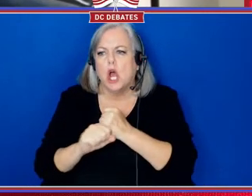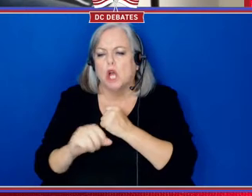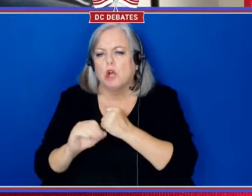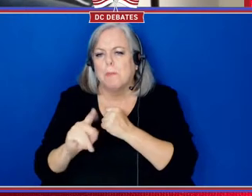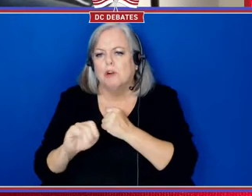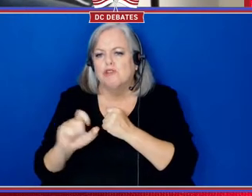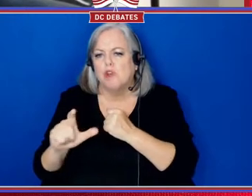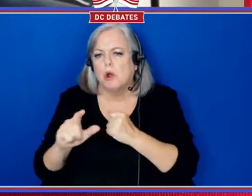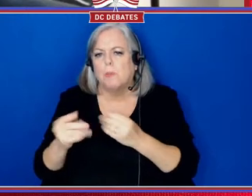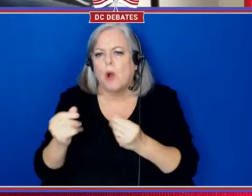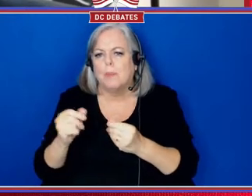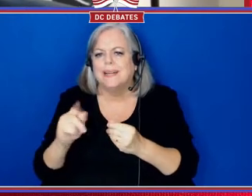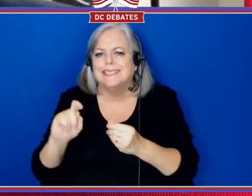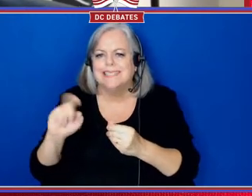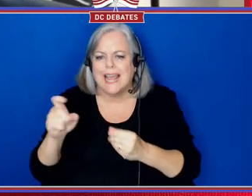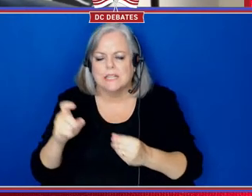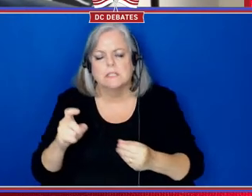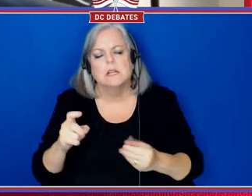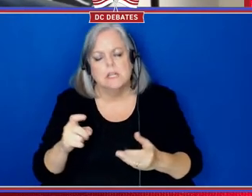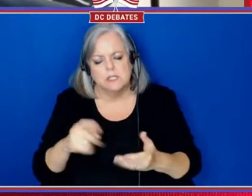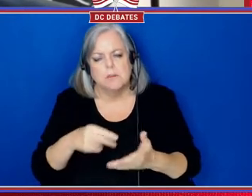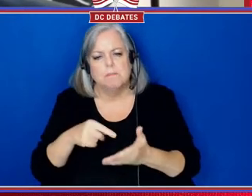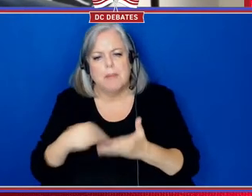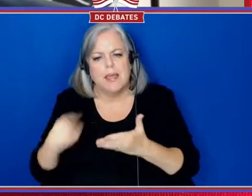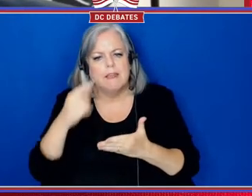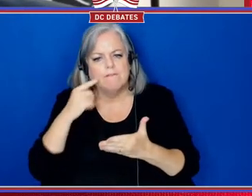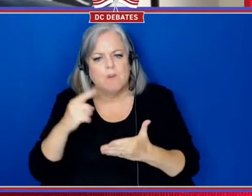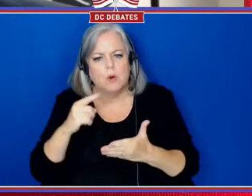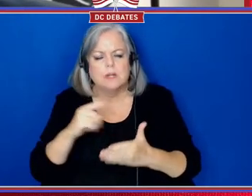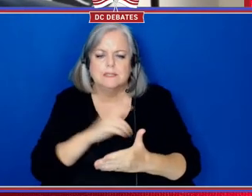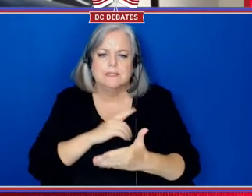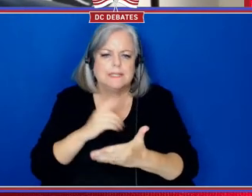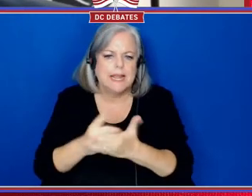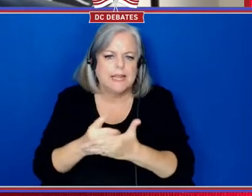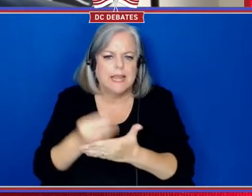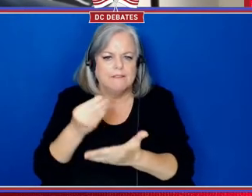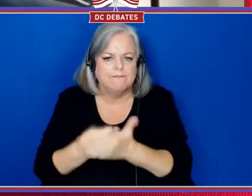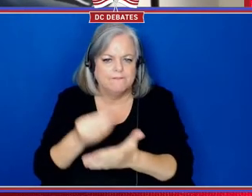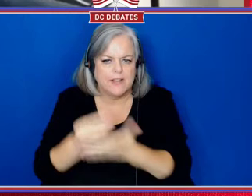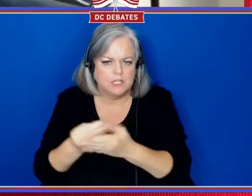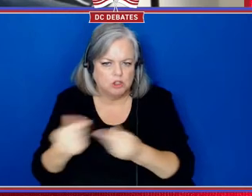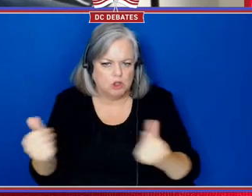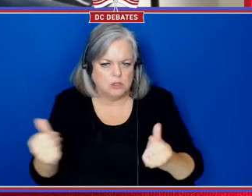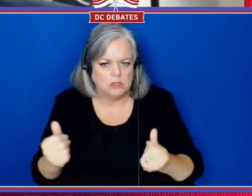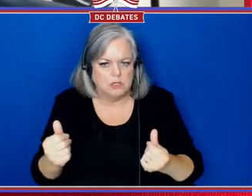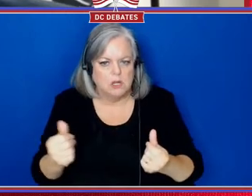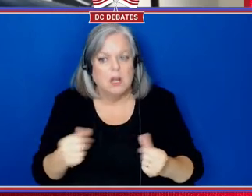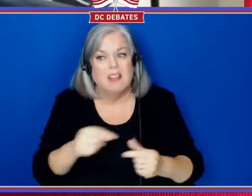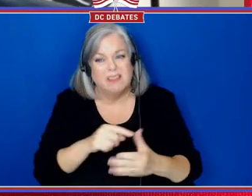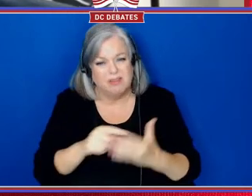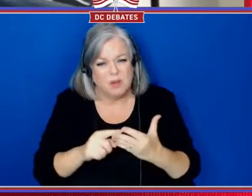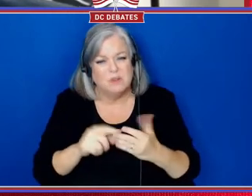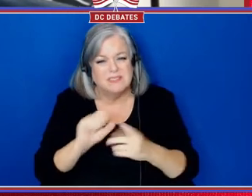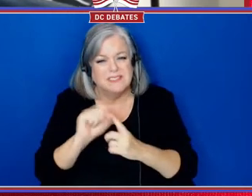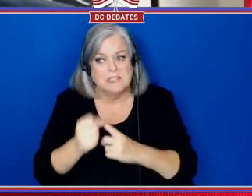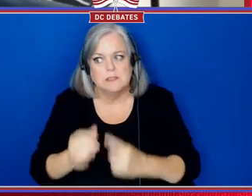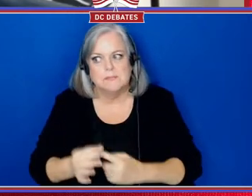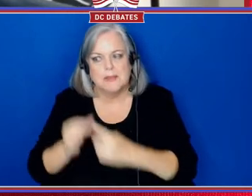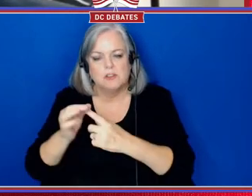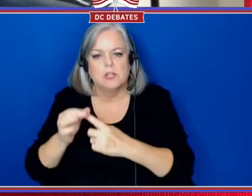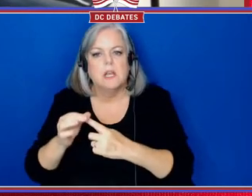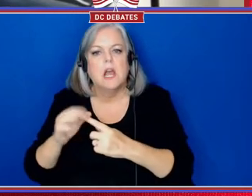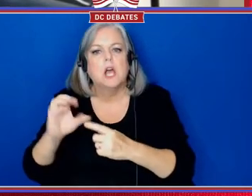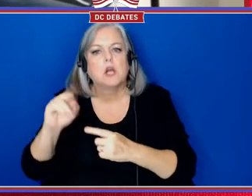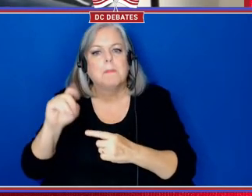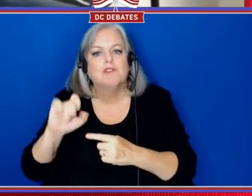solution. In those cases too, especially on the commercial property tax, I built in a sunset